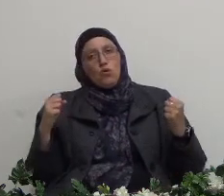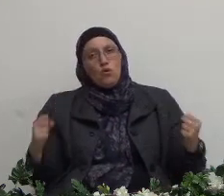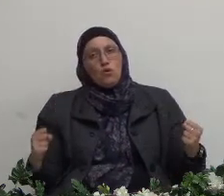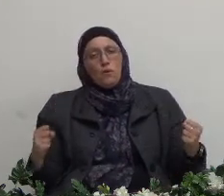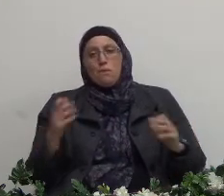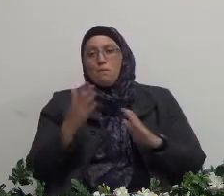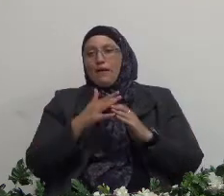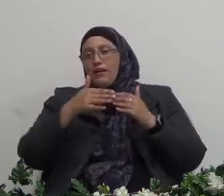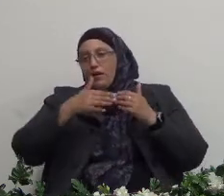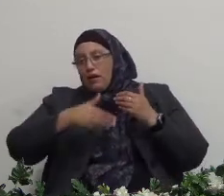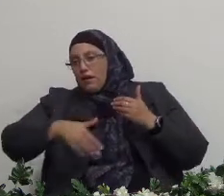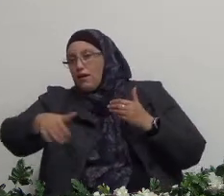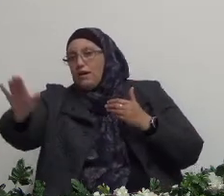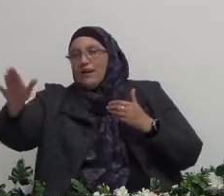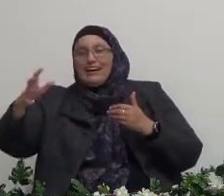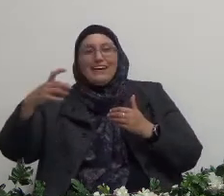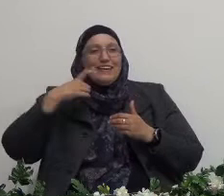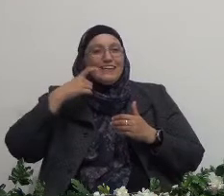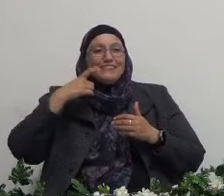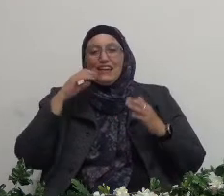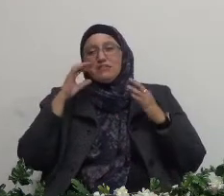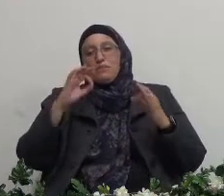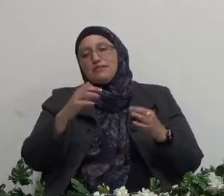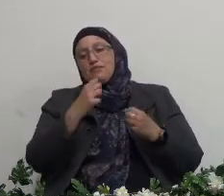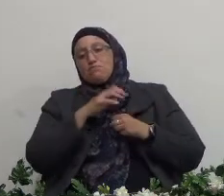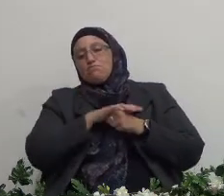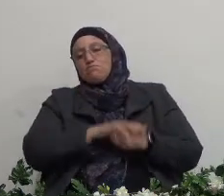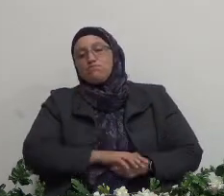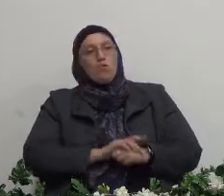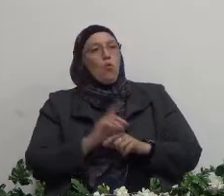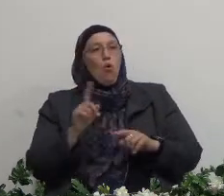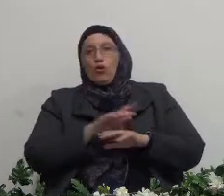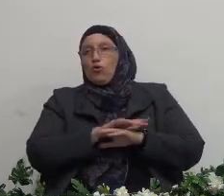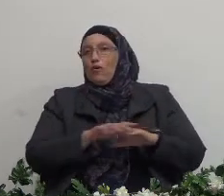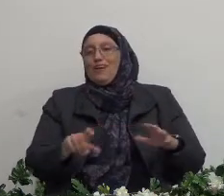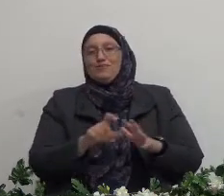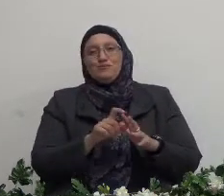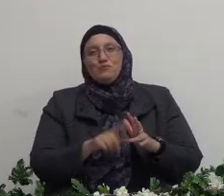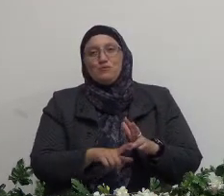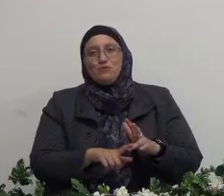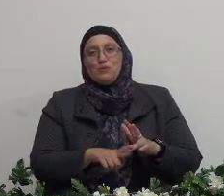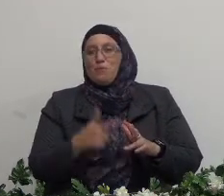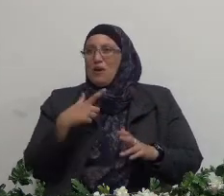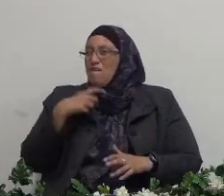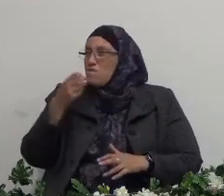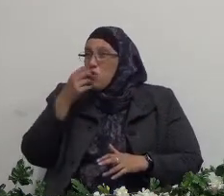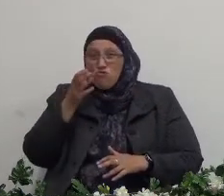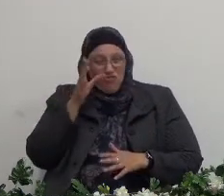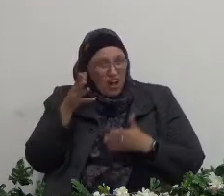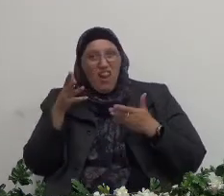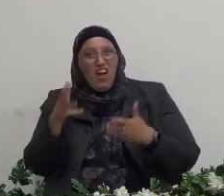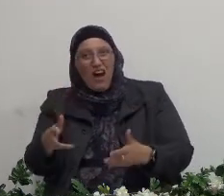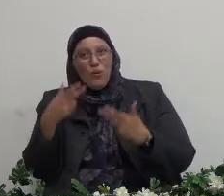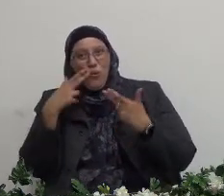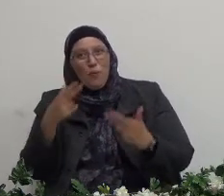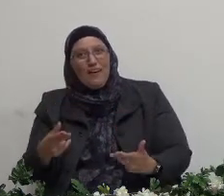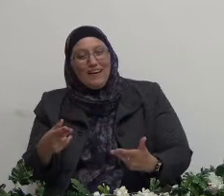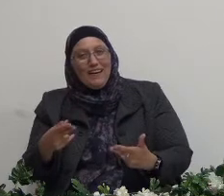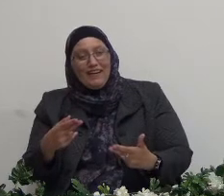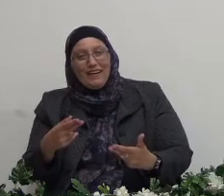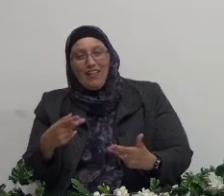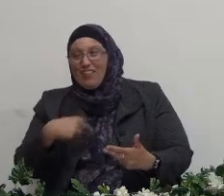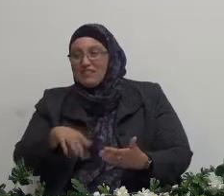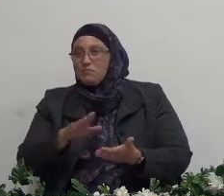forbidden. Because they were able to suppress themselves from something that was permissible. So they've developed a strength in this